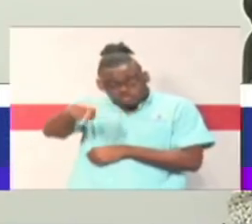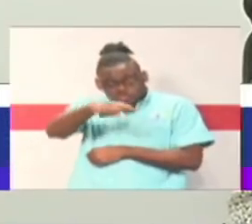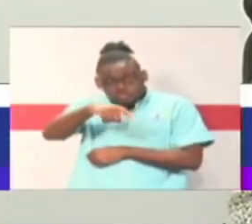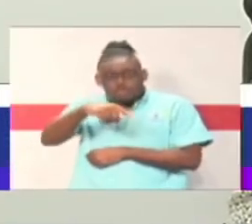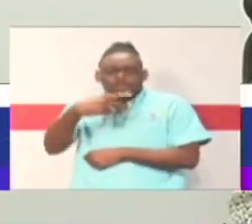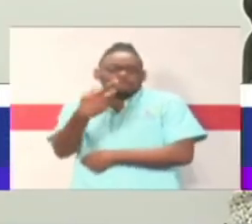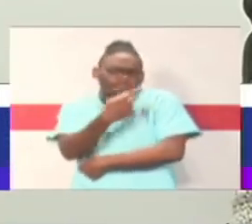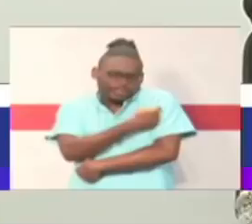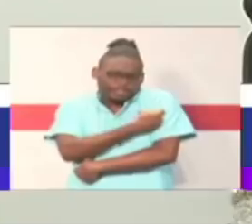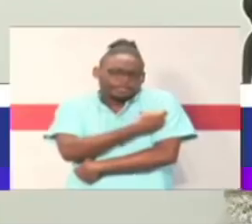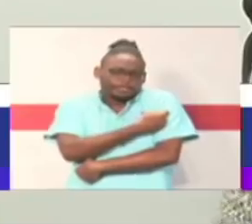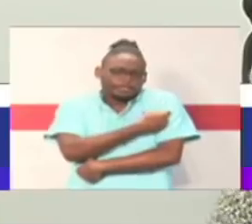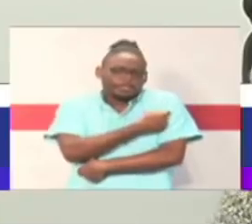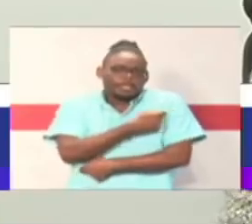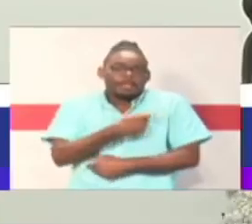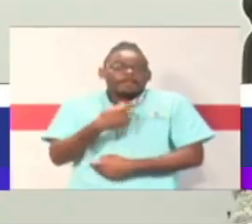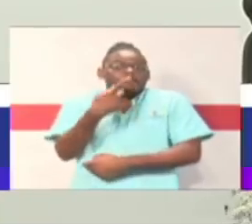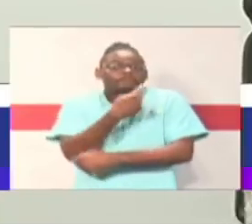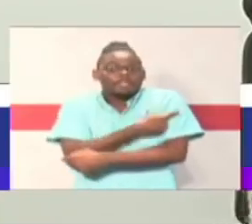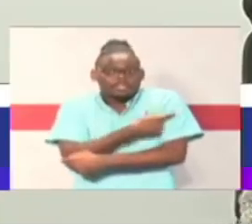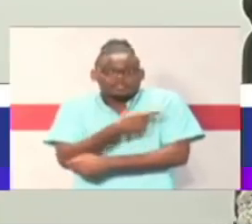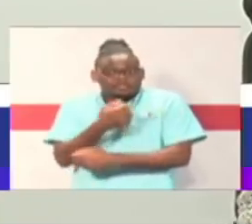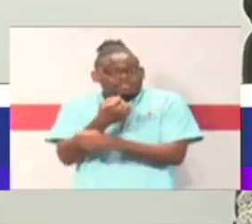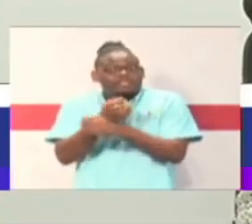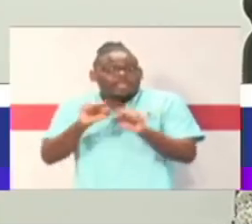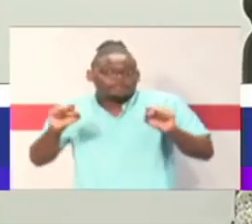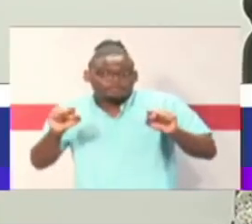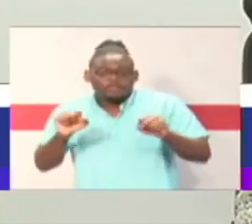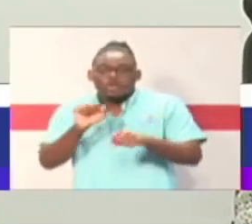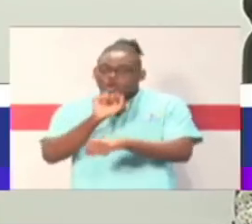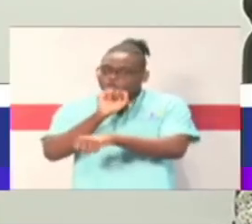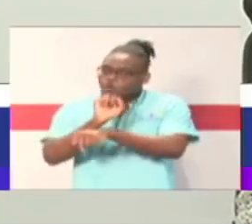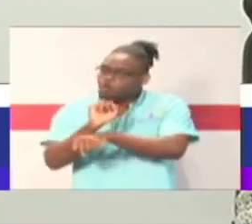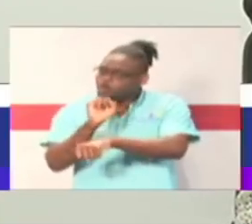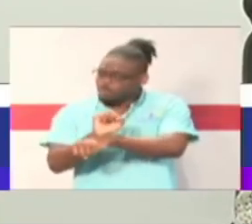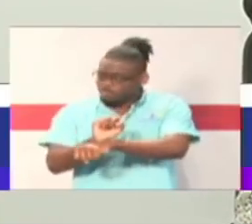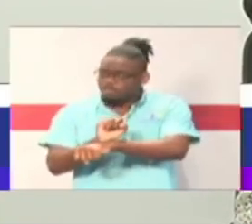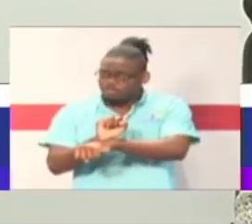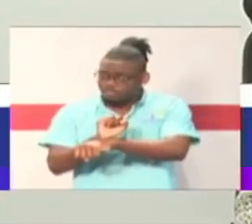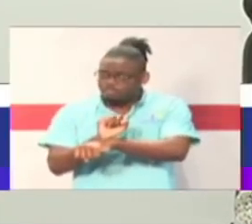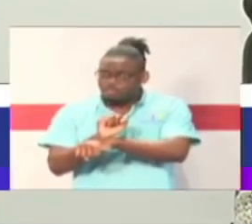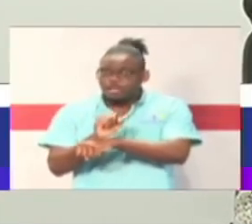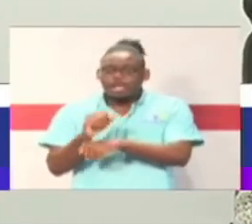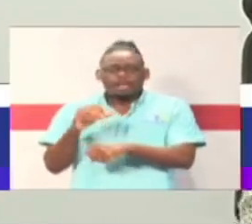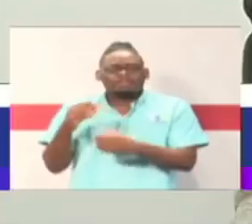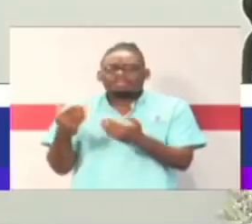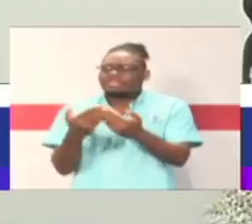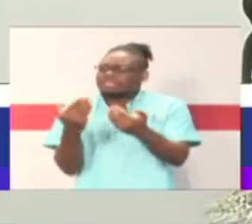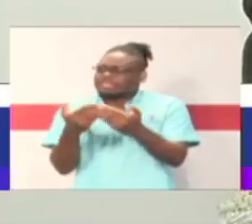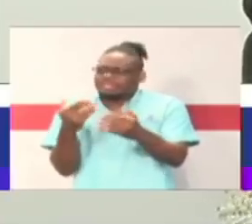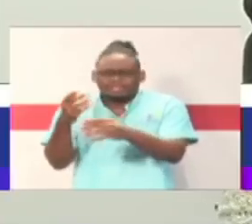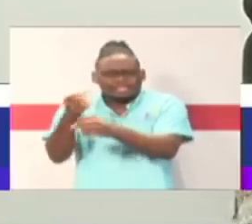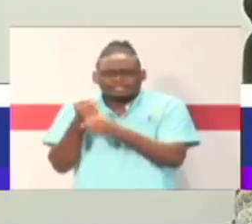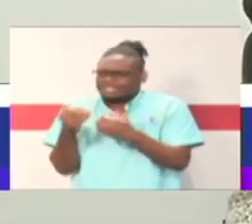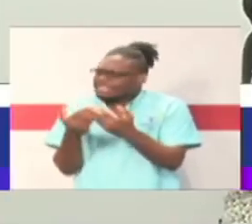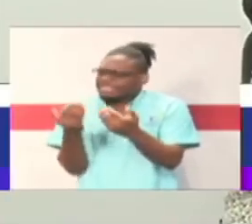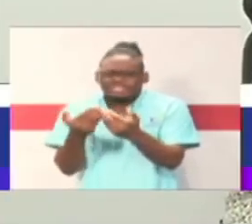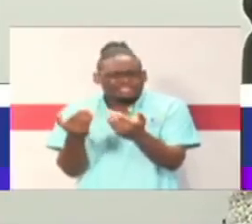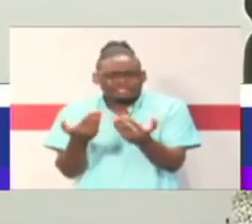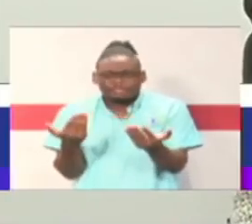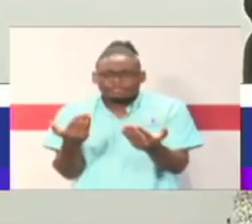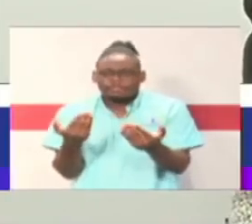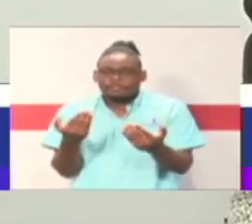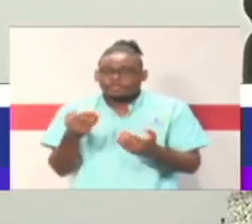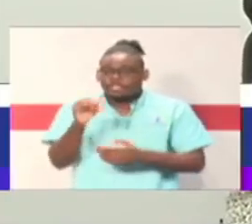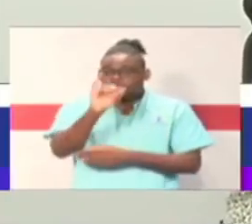are safe, they are effective, and they are accessible. The Johnson & Johnson